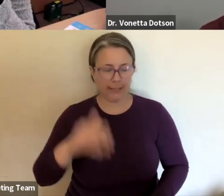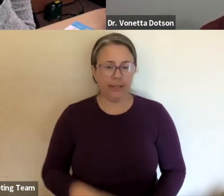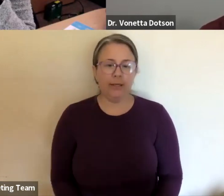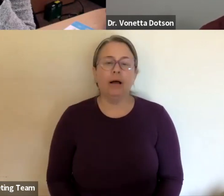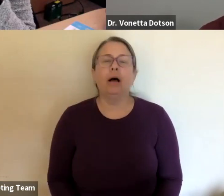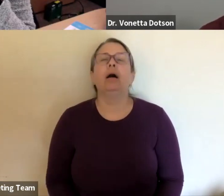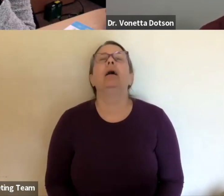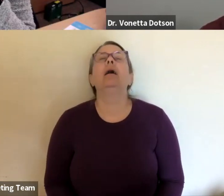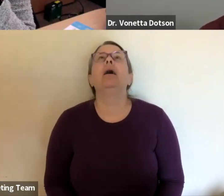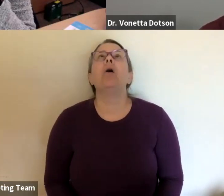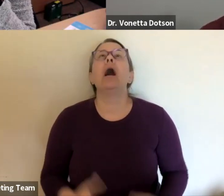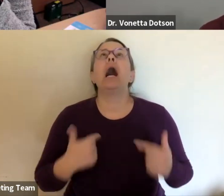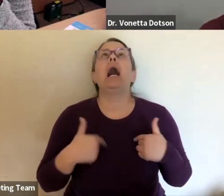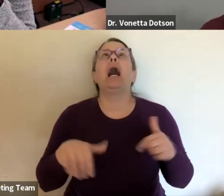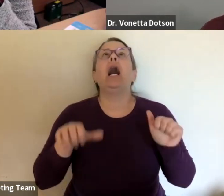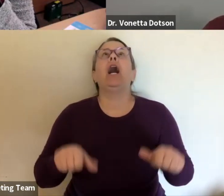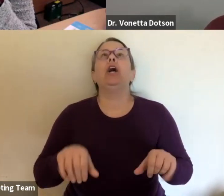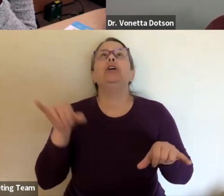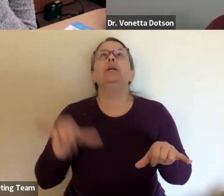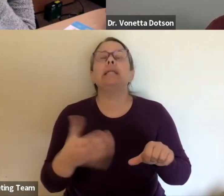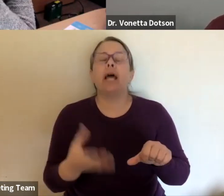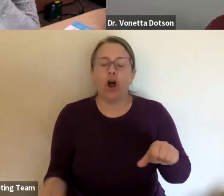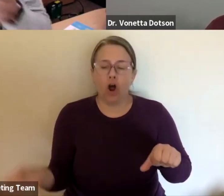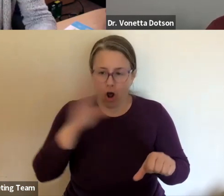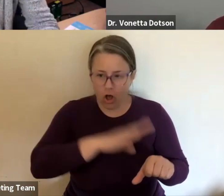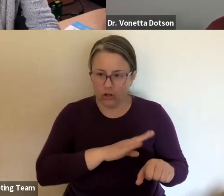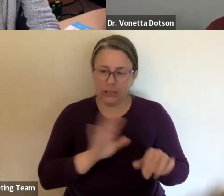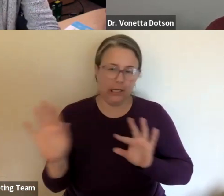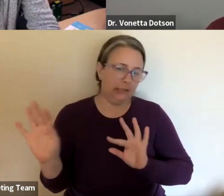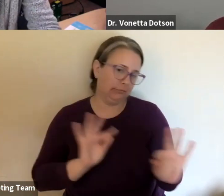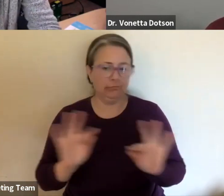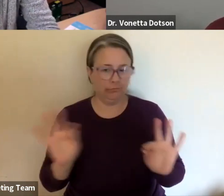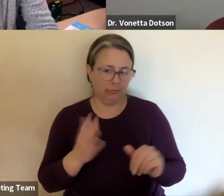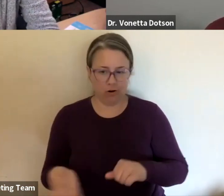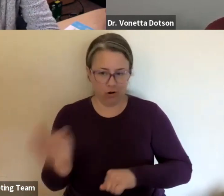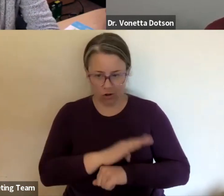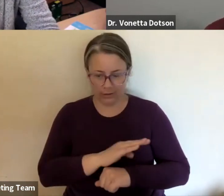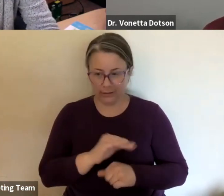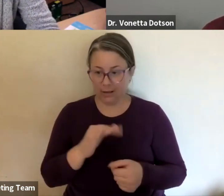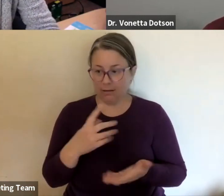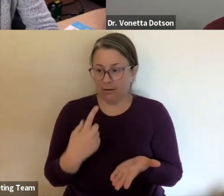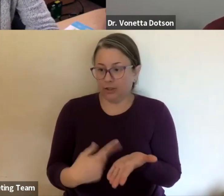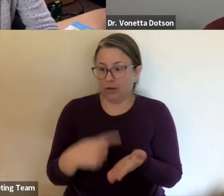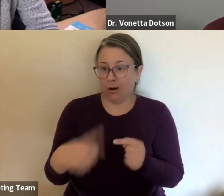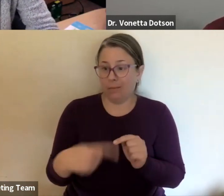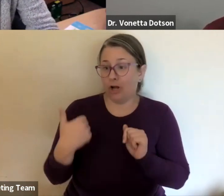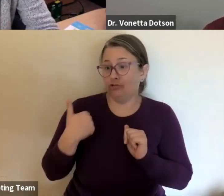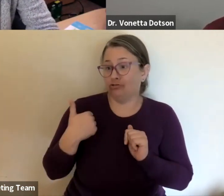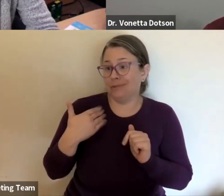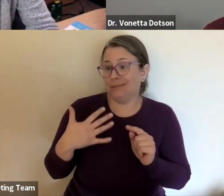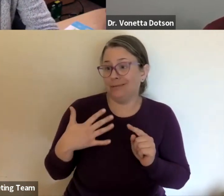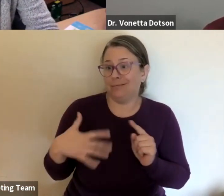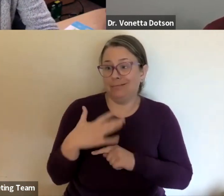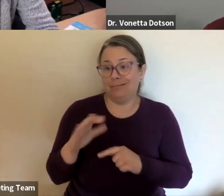talked about all the ways that the recent climate impacts the work in ways that are good and in some ways challenging,